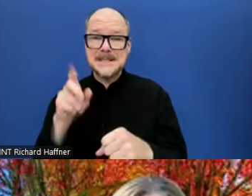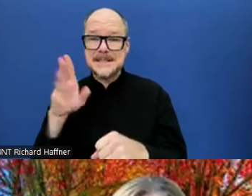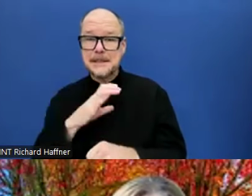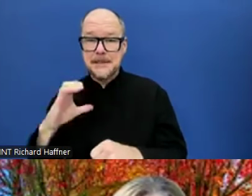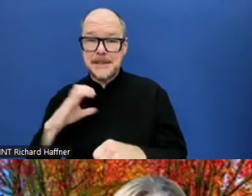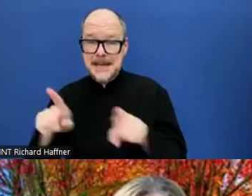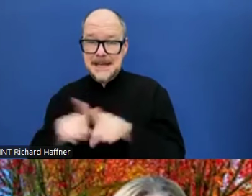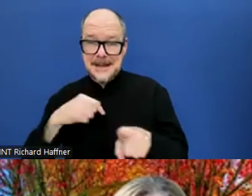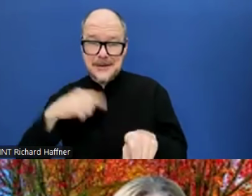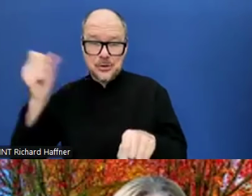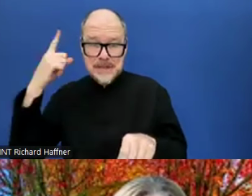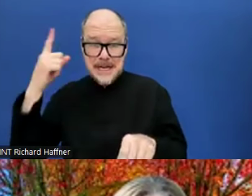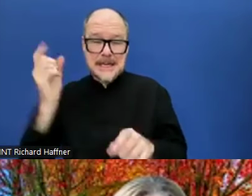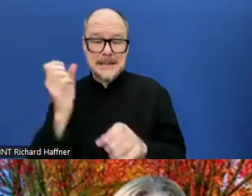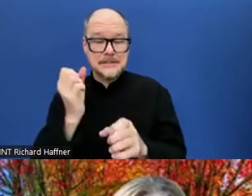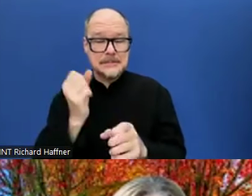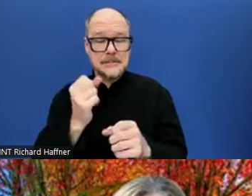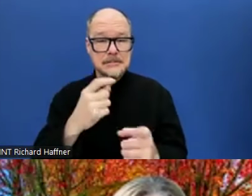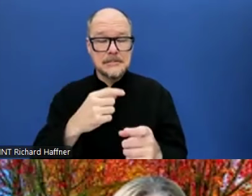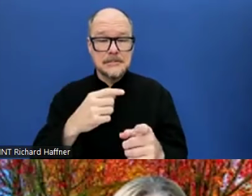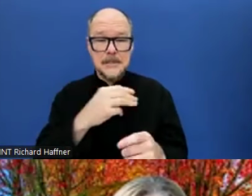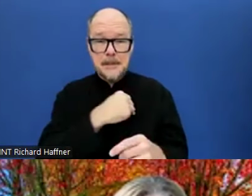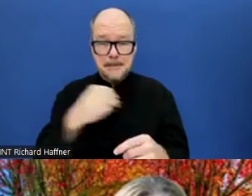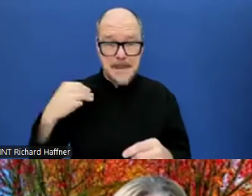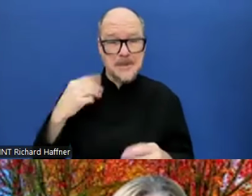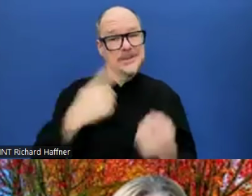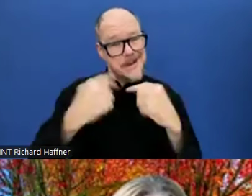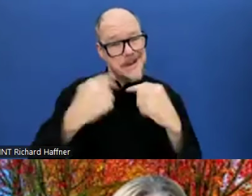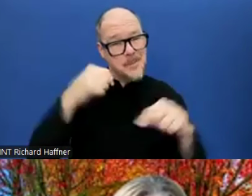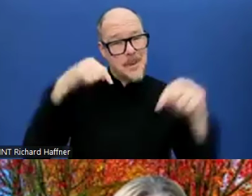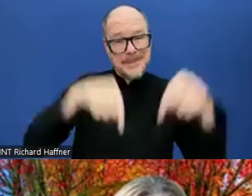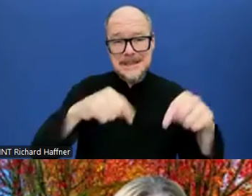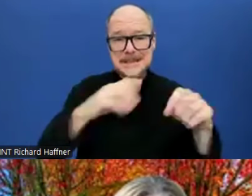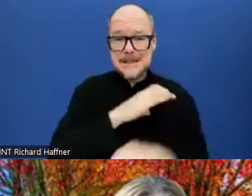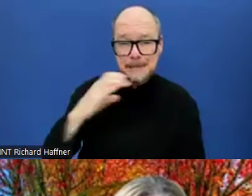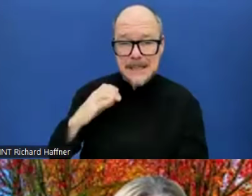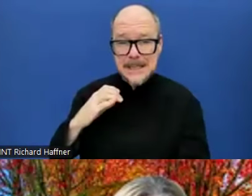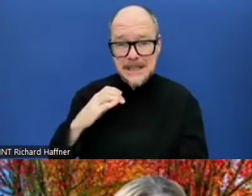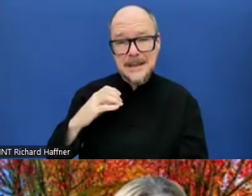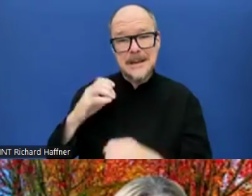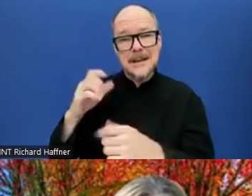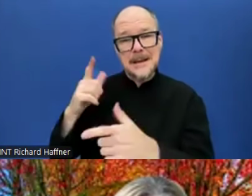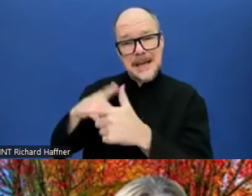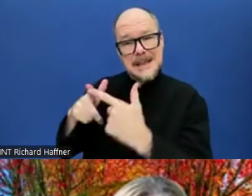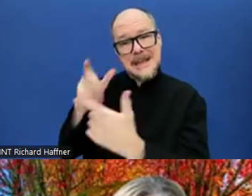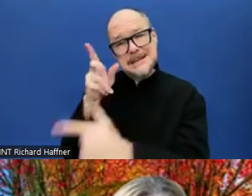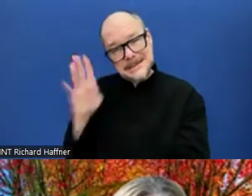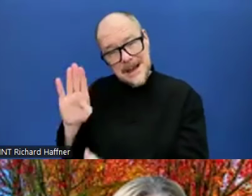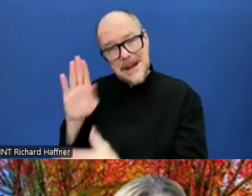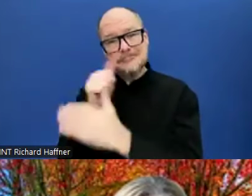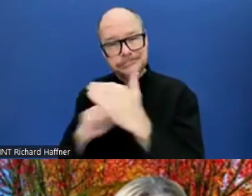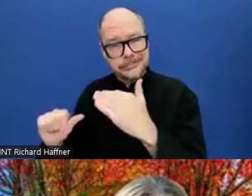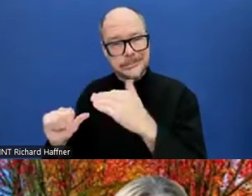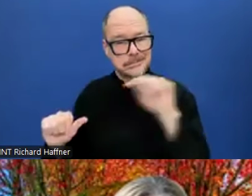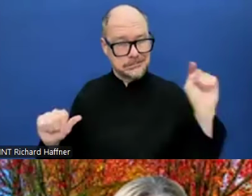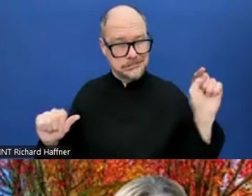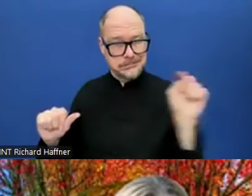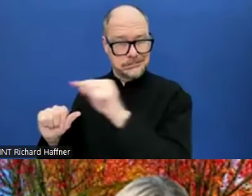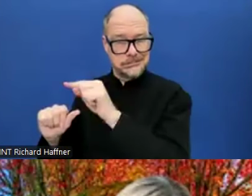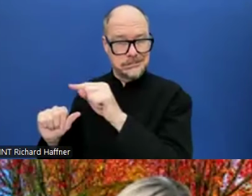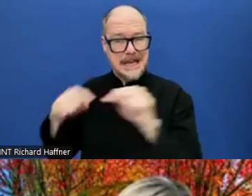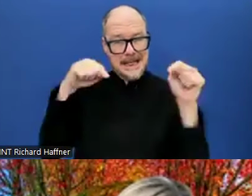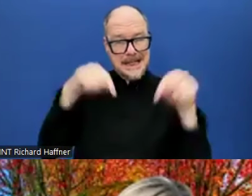is made up of individuals from the greater committee that is a sub of. So members from this